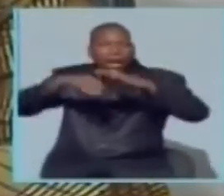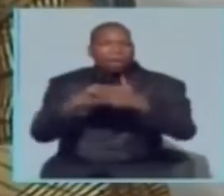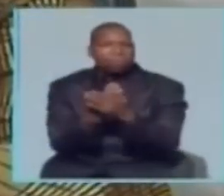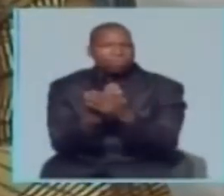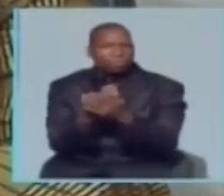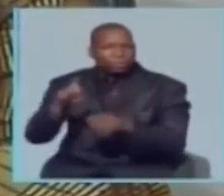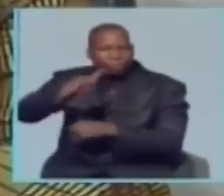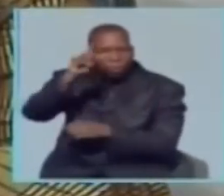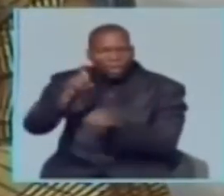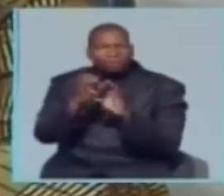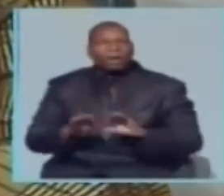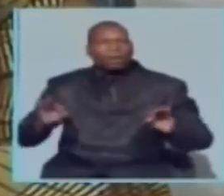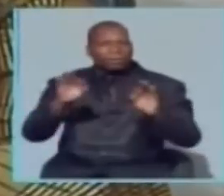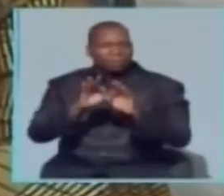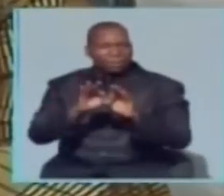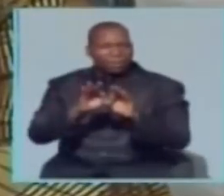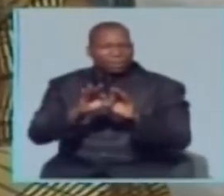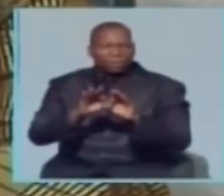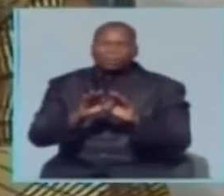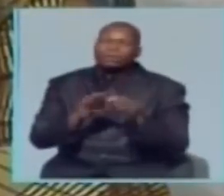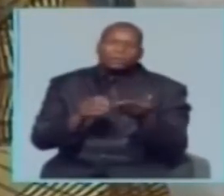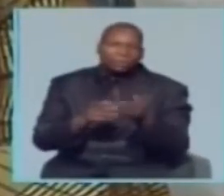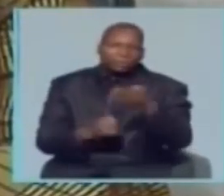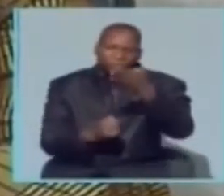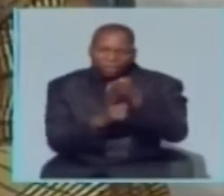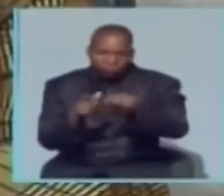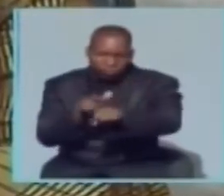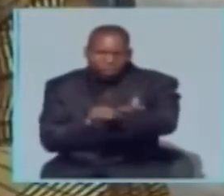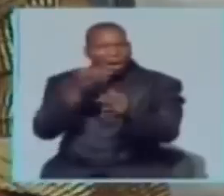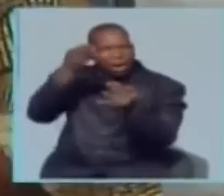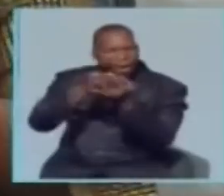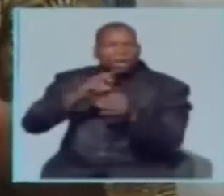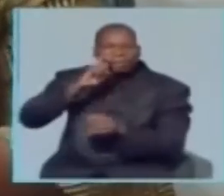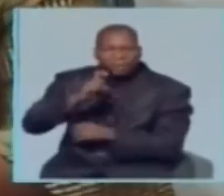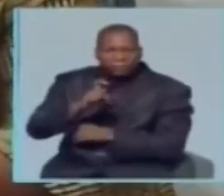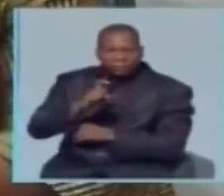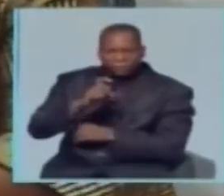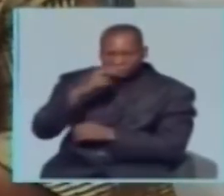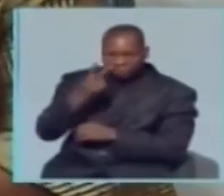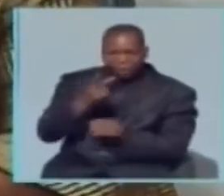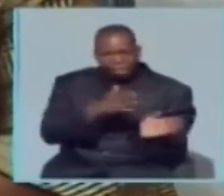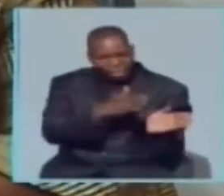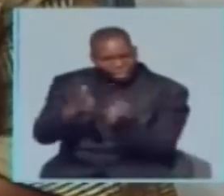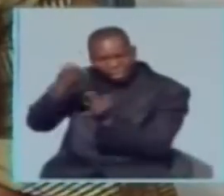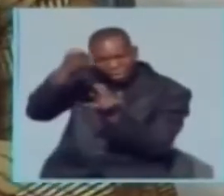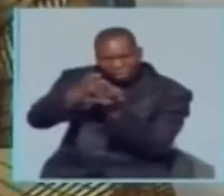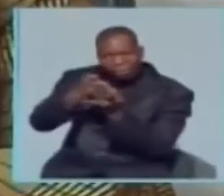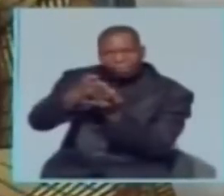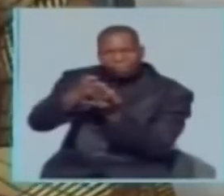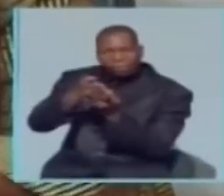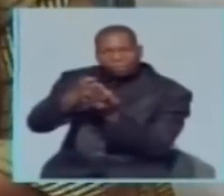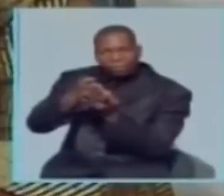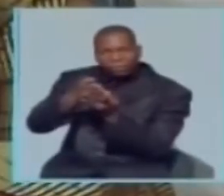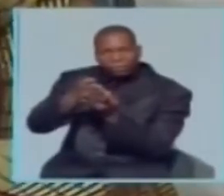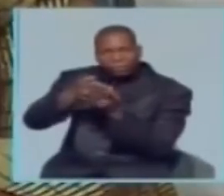question. And in the medium to long term, we have to look at long-term answers. In the middle of all this stands ZESCO.